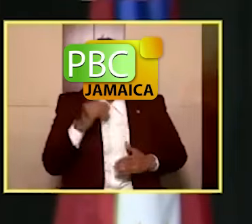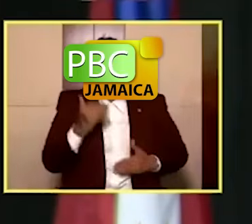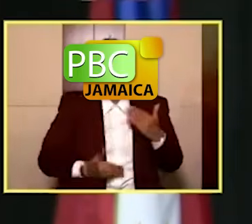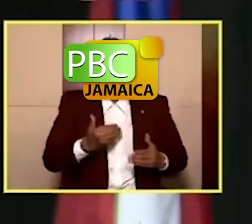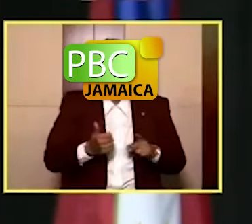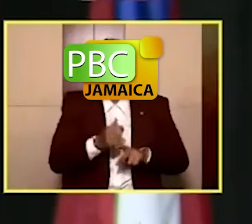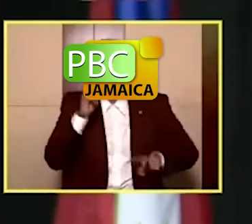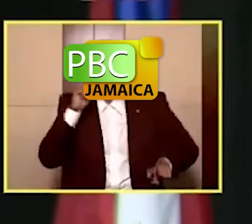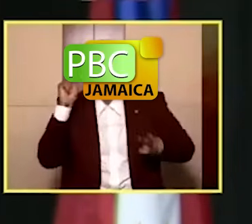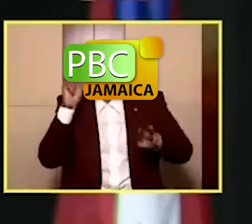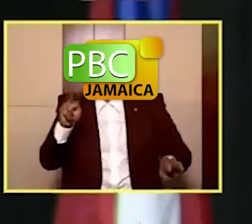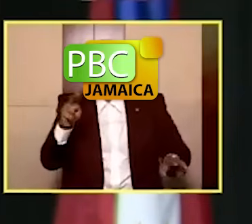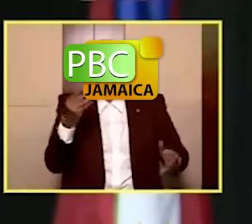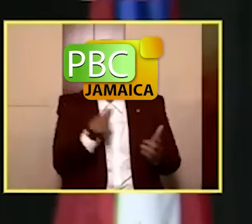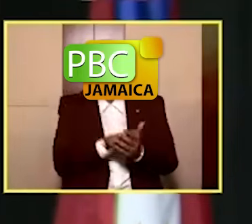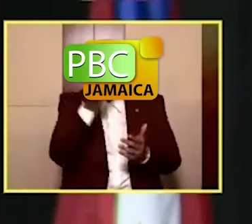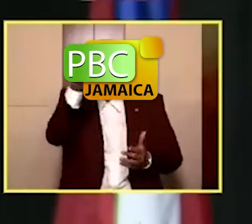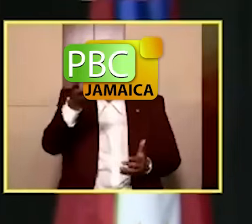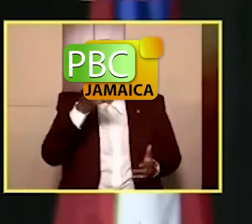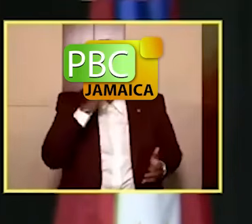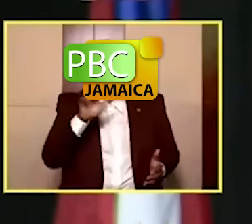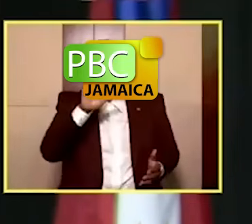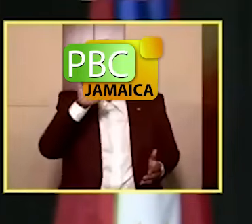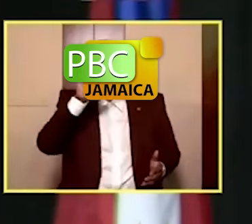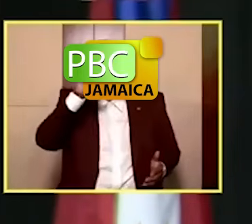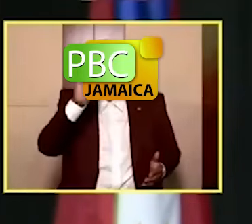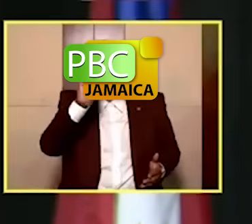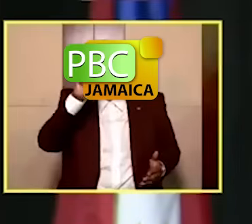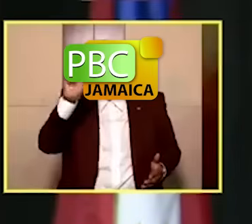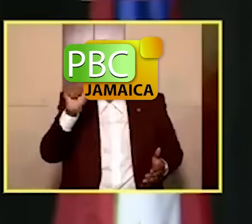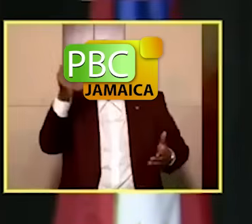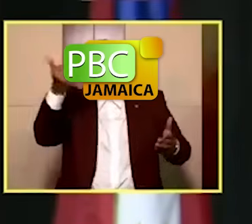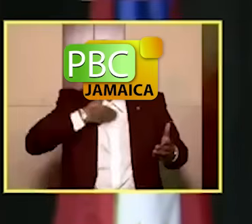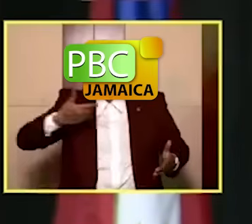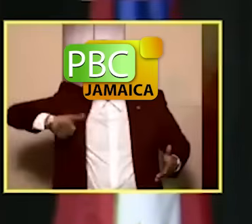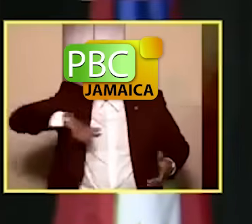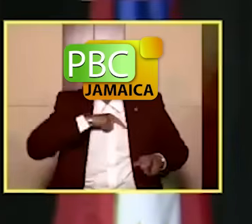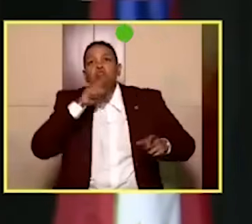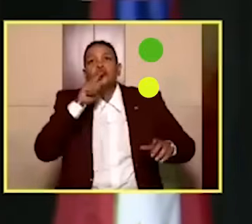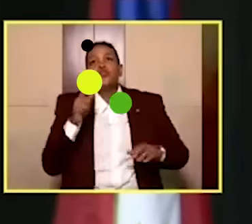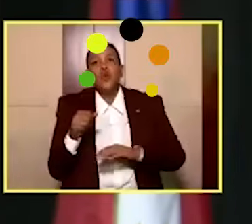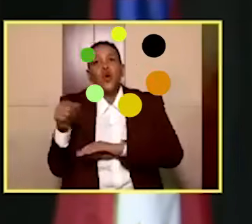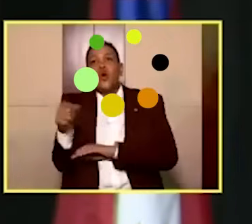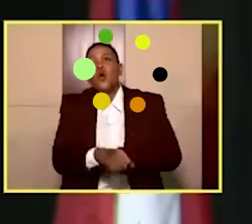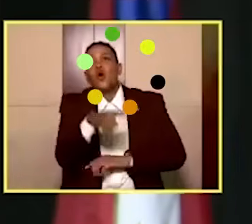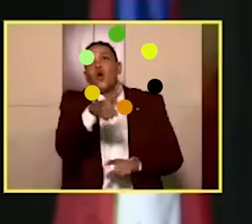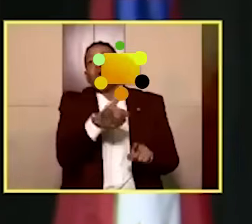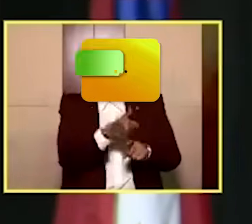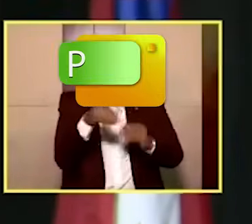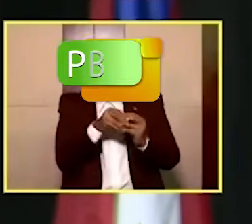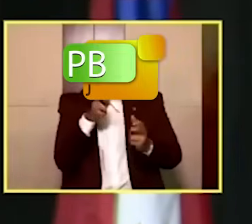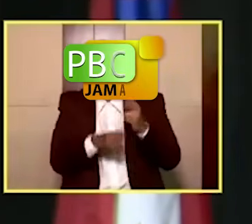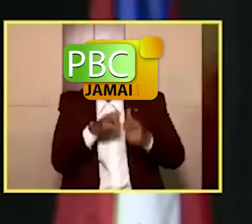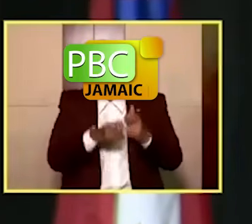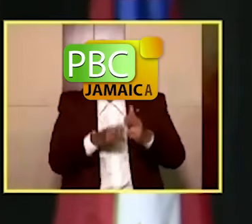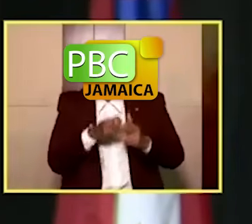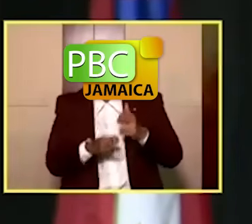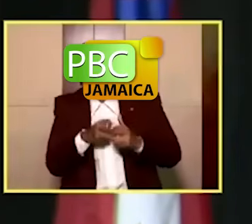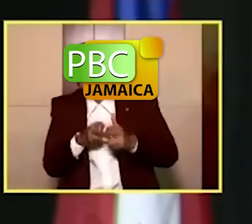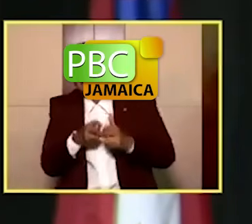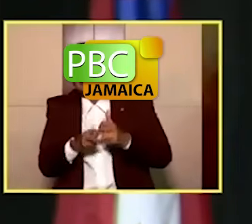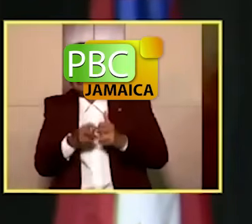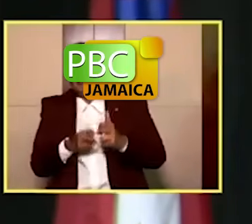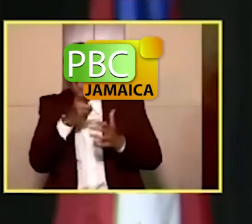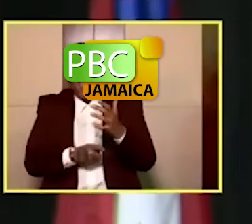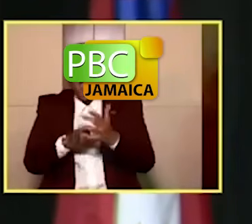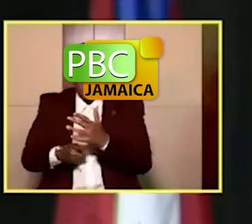of looking to acquire cargo planes to help us overcome the very difficult